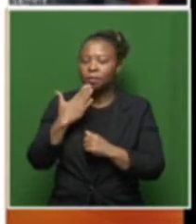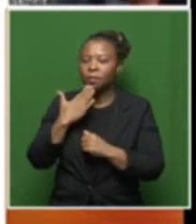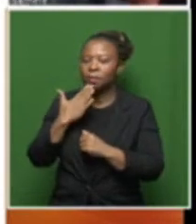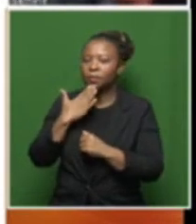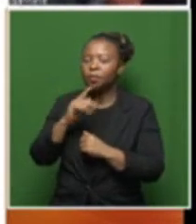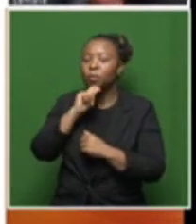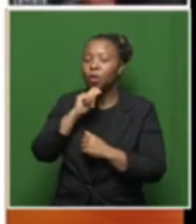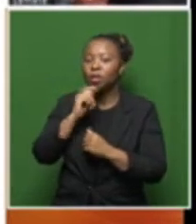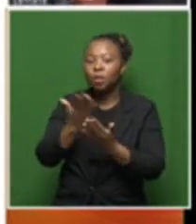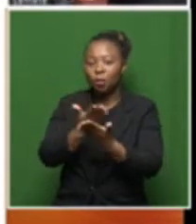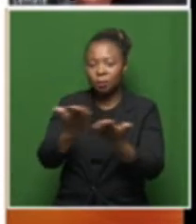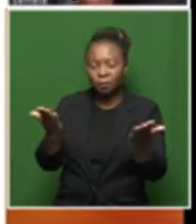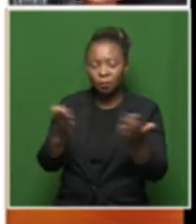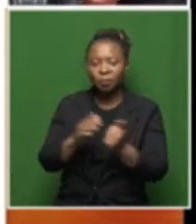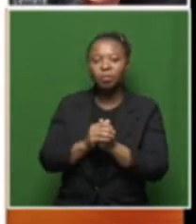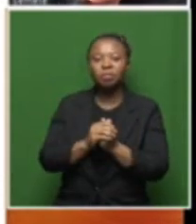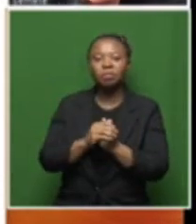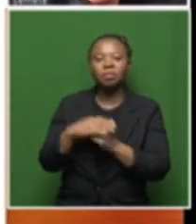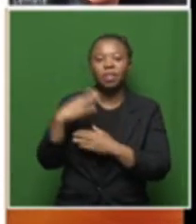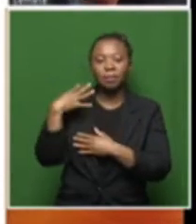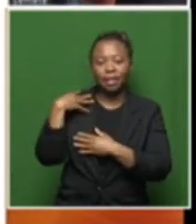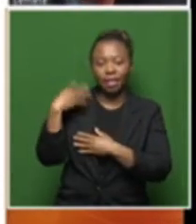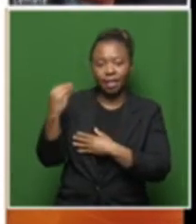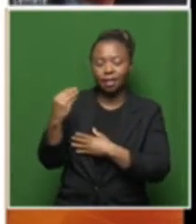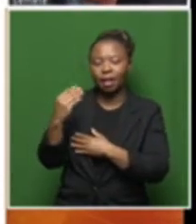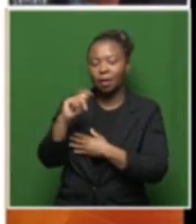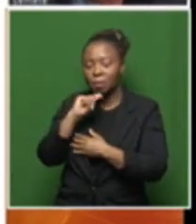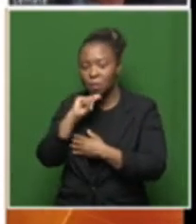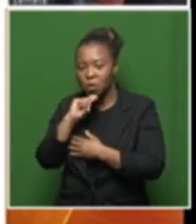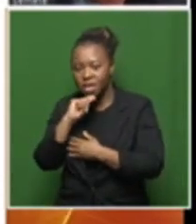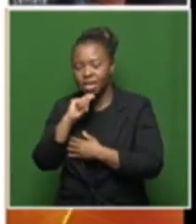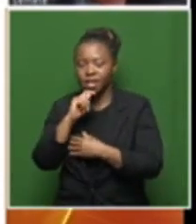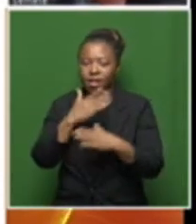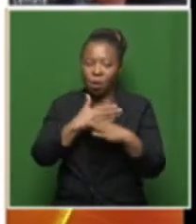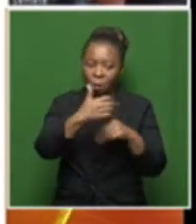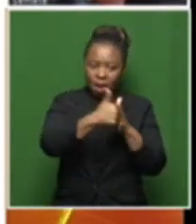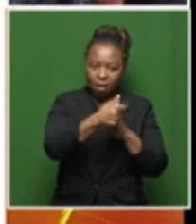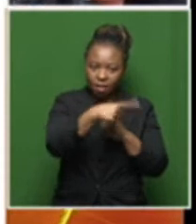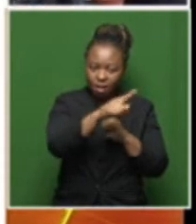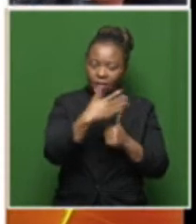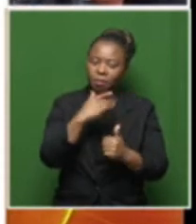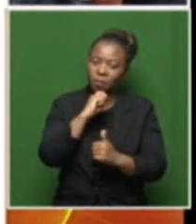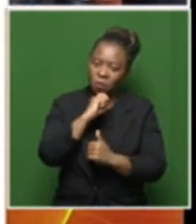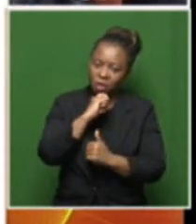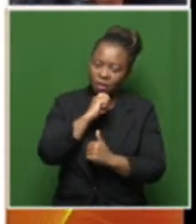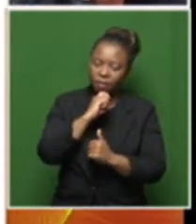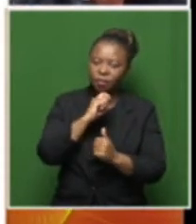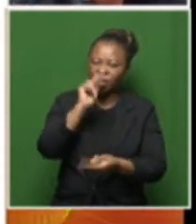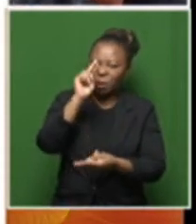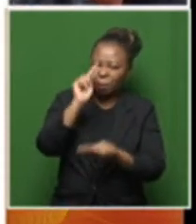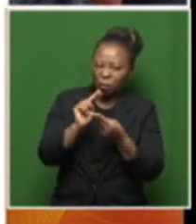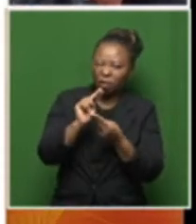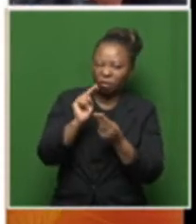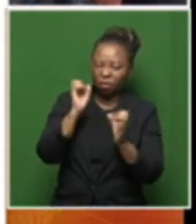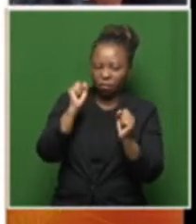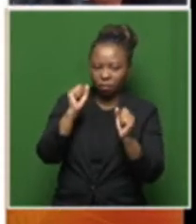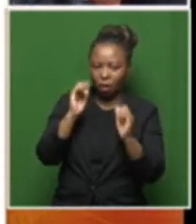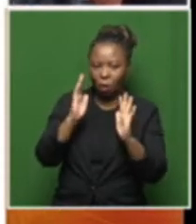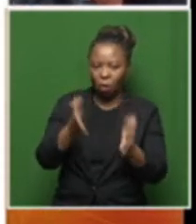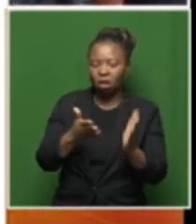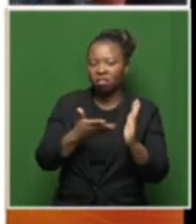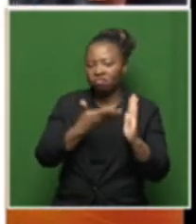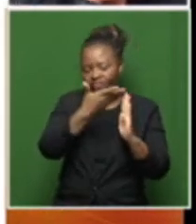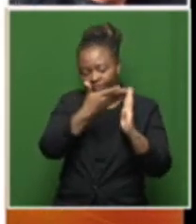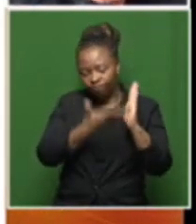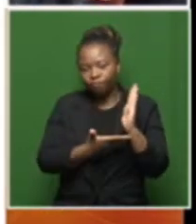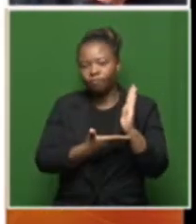morning, everyone. Good morning, Minister, and the other colleagues. I'll just give a very brief presentation on the